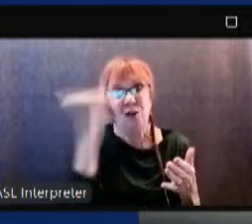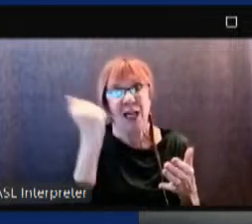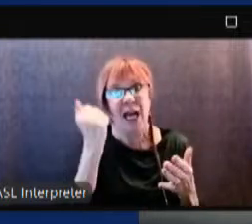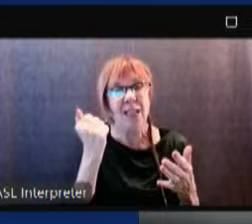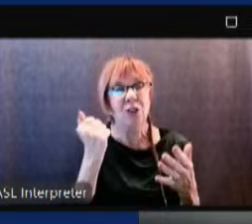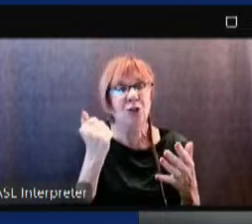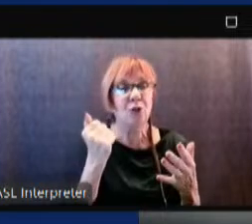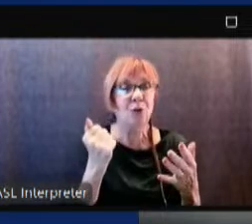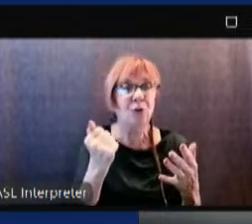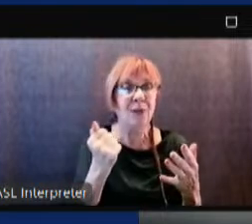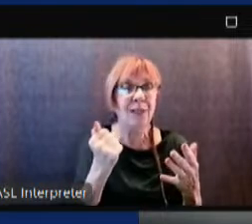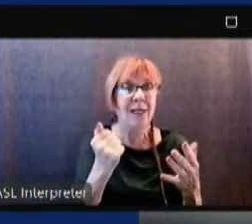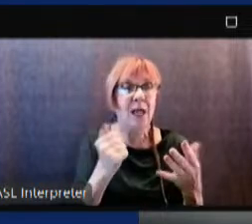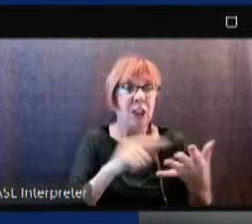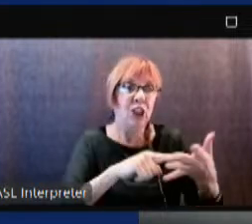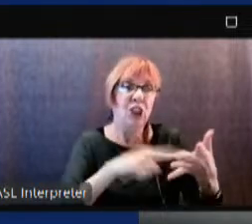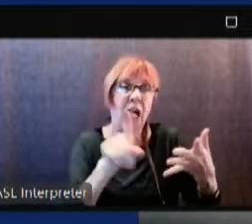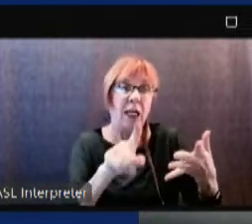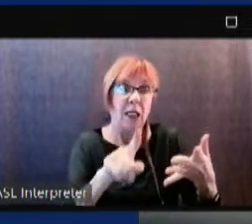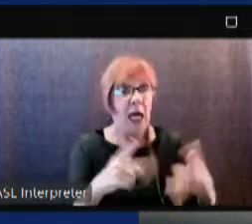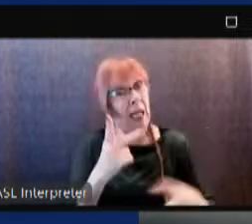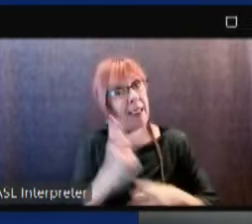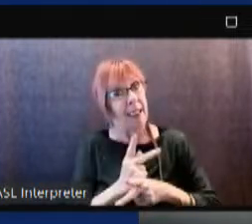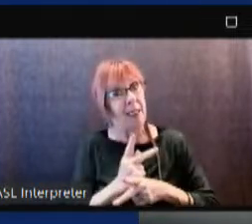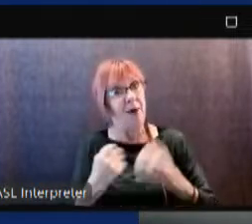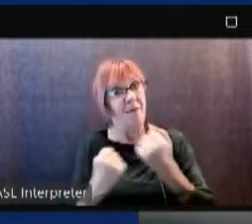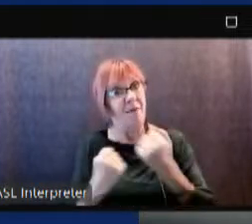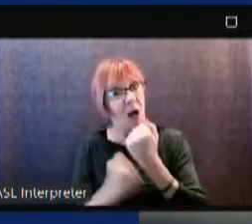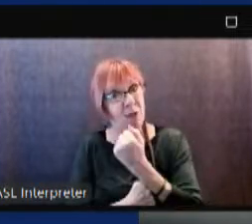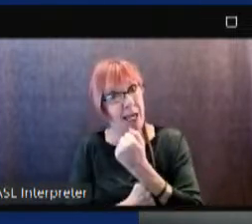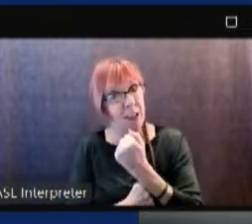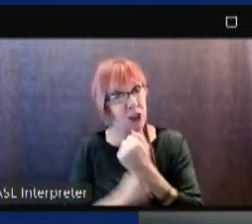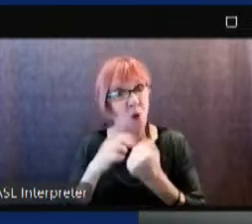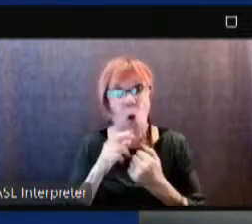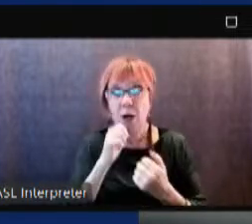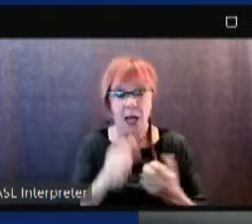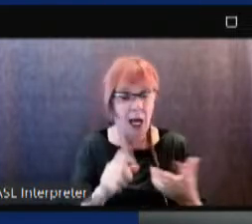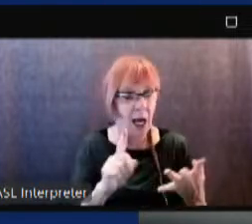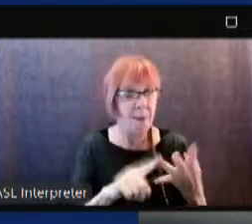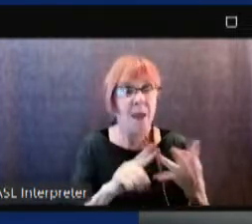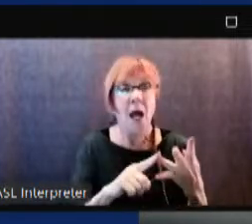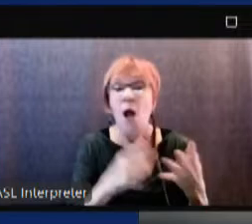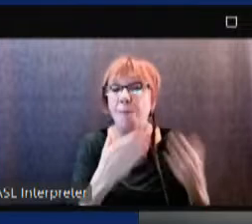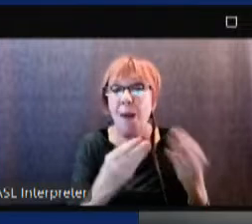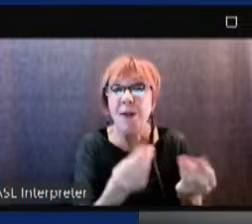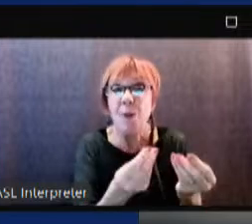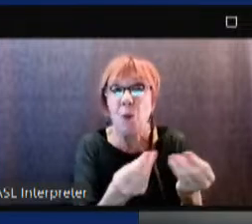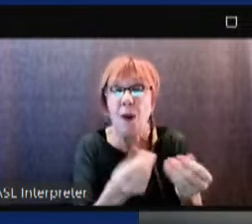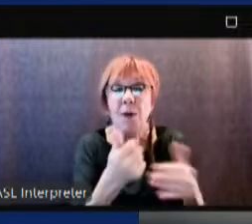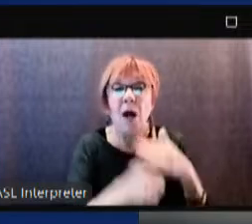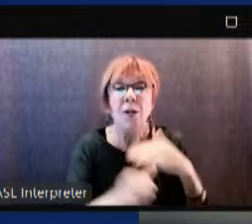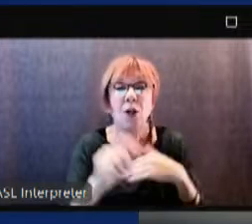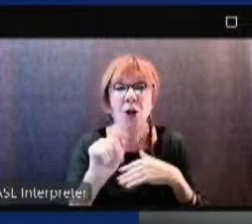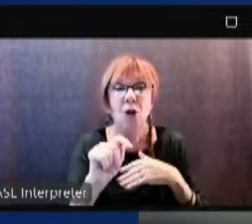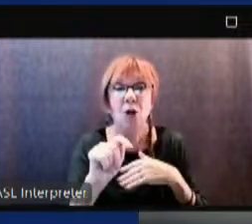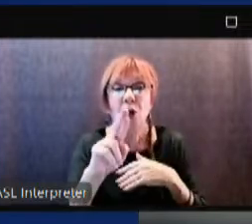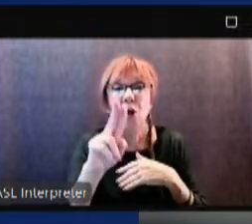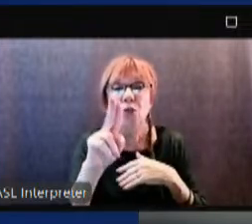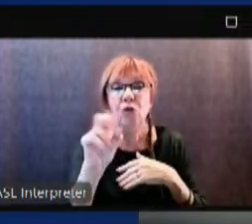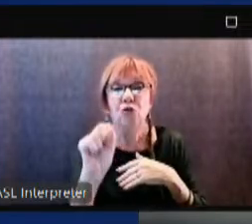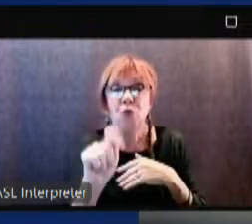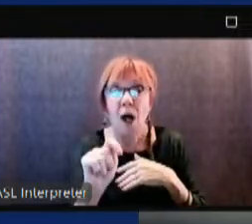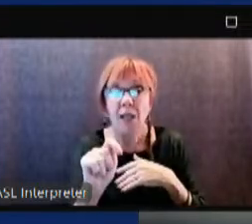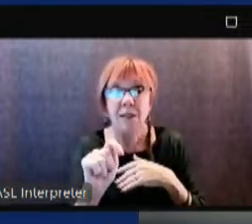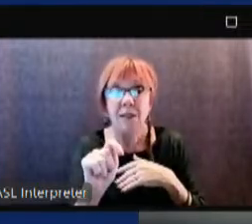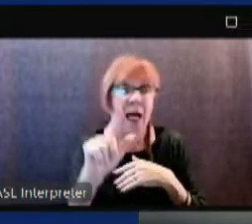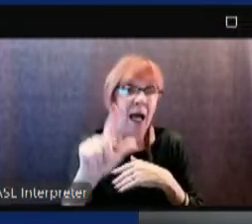keep your foundation or not. The property might be under a trust, an LLC. So for those cases, for